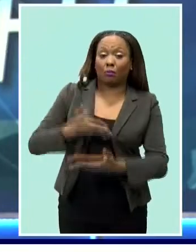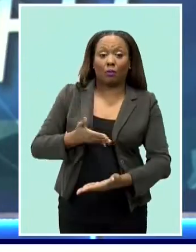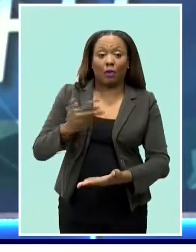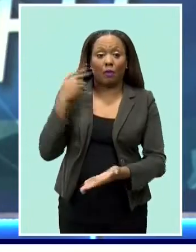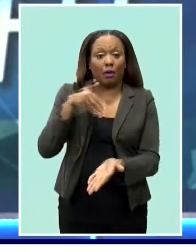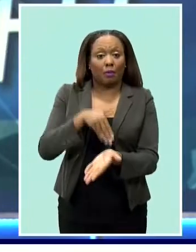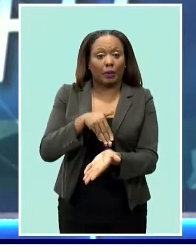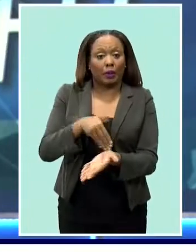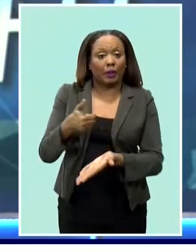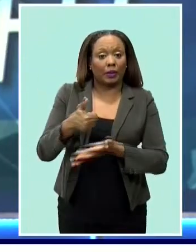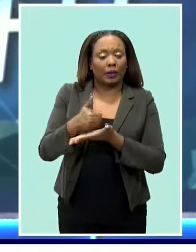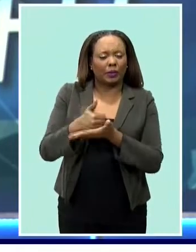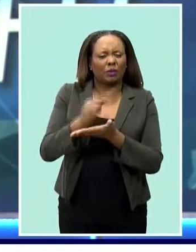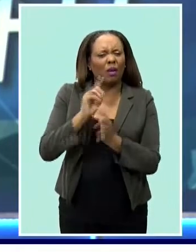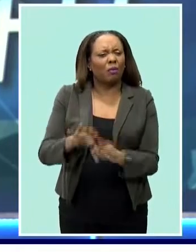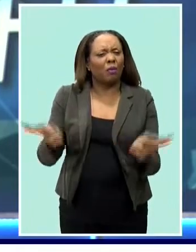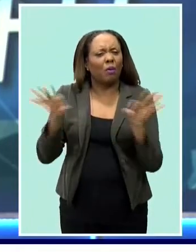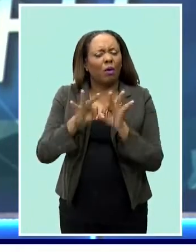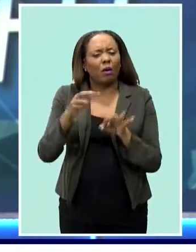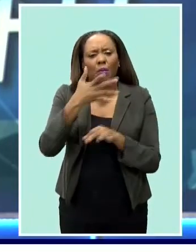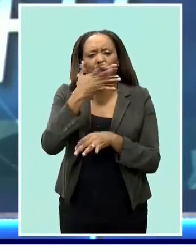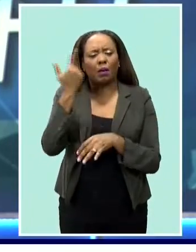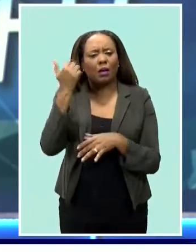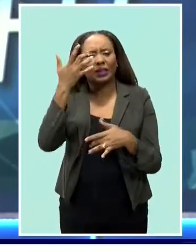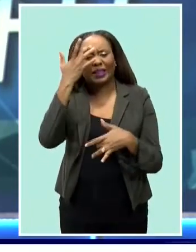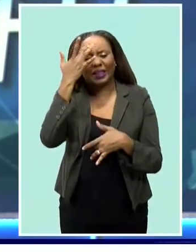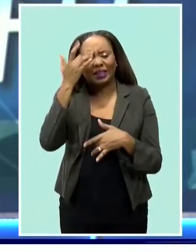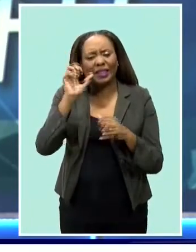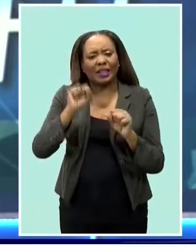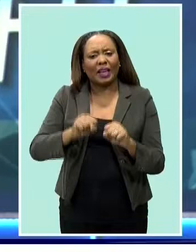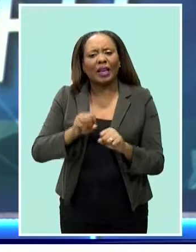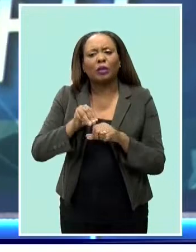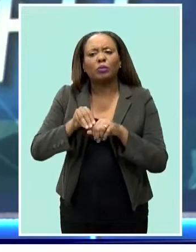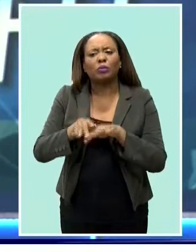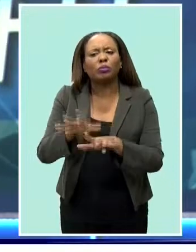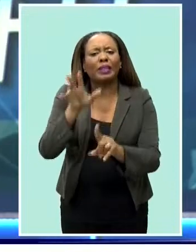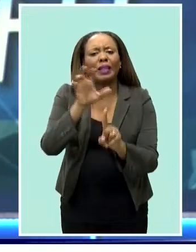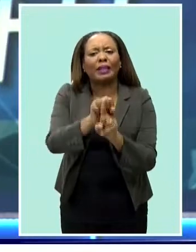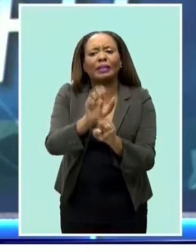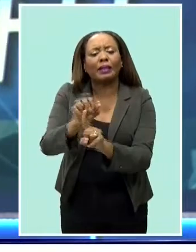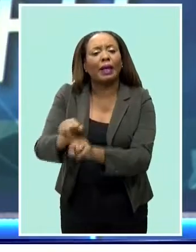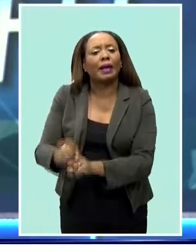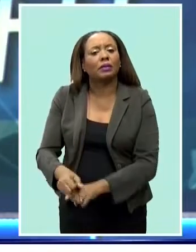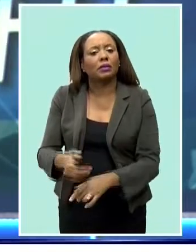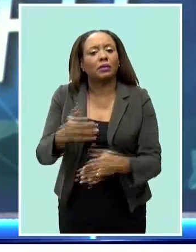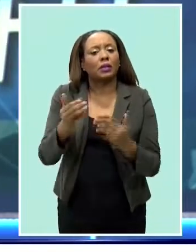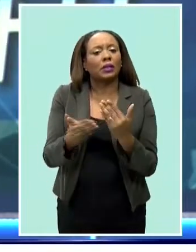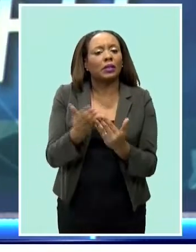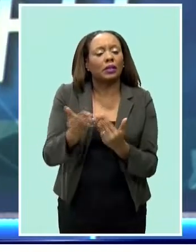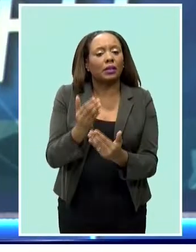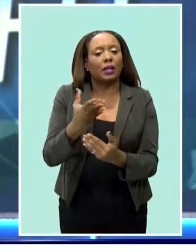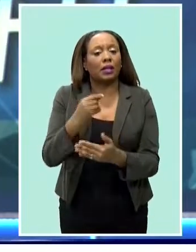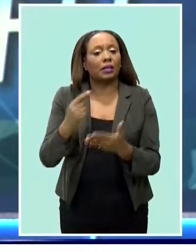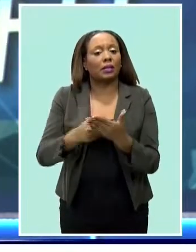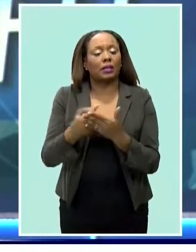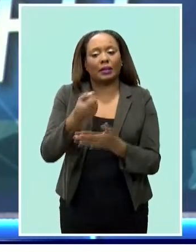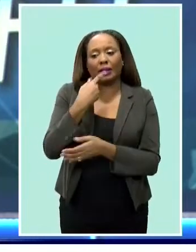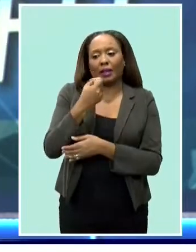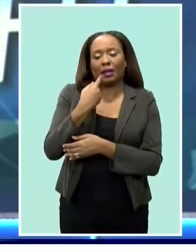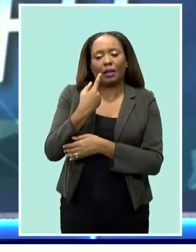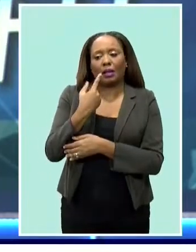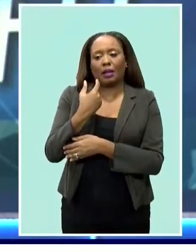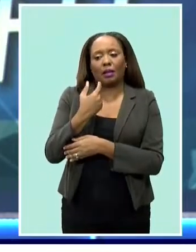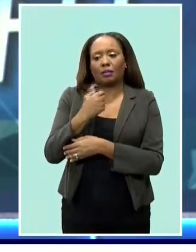especially important as the infections carried by both people and animals become more resistant to the antibiotics used to treat